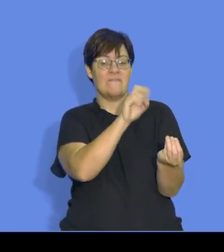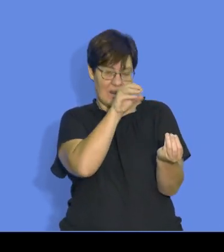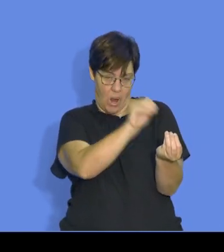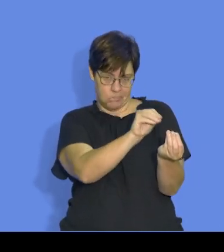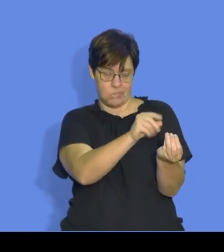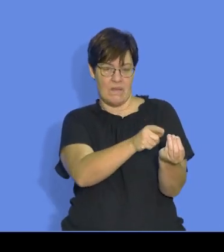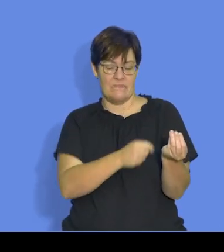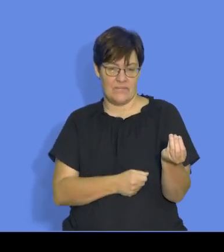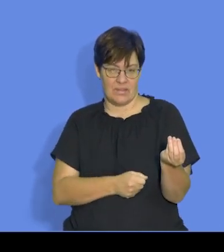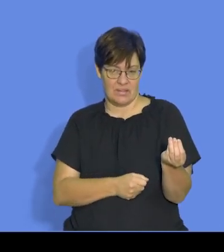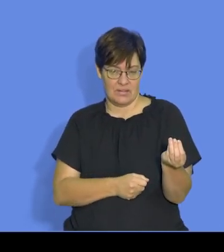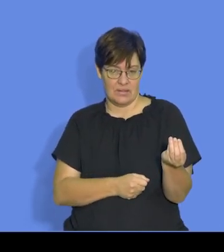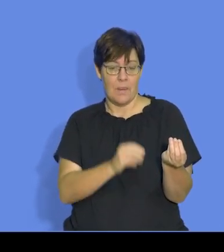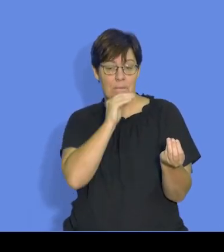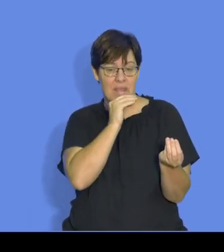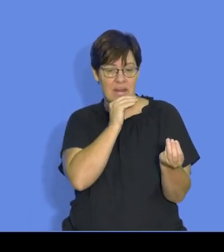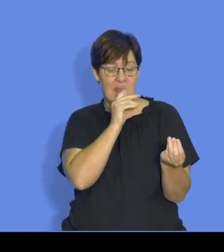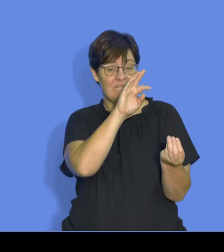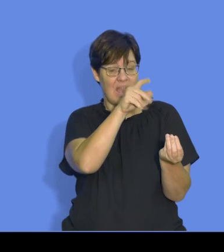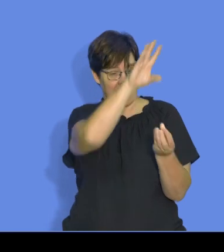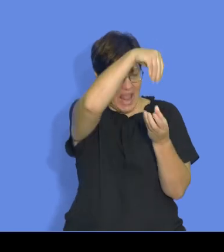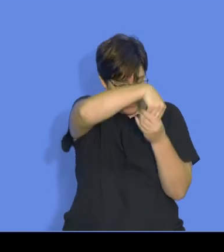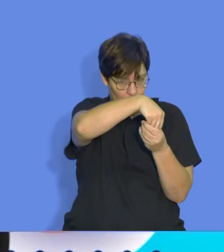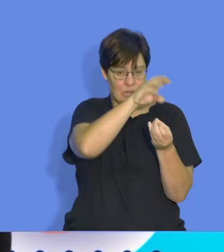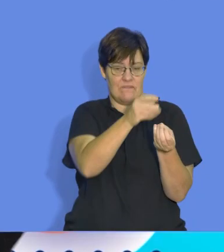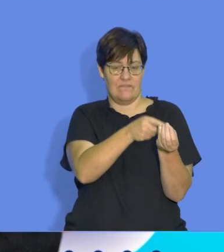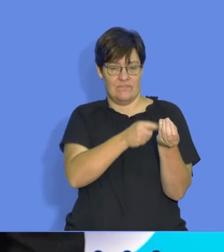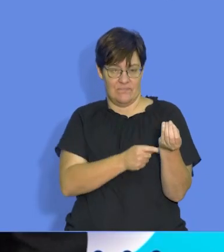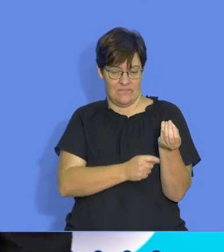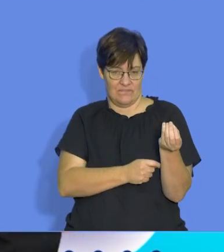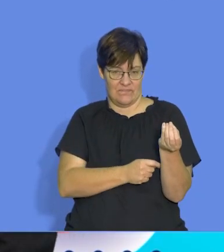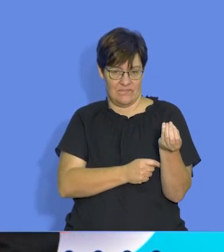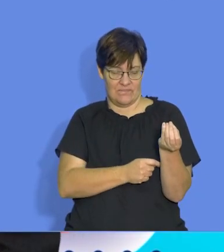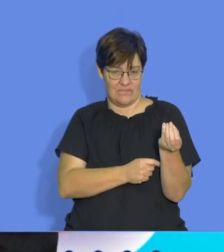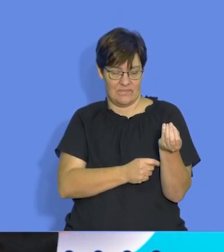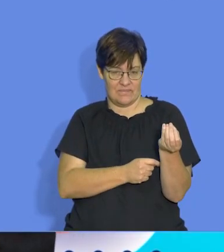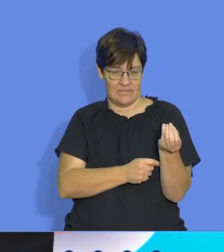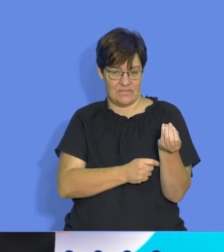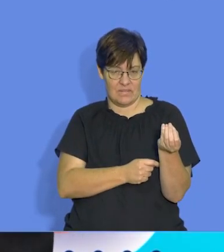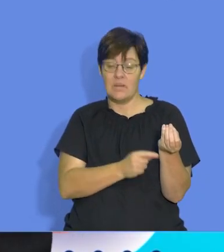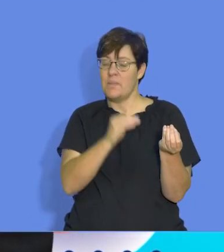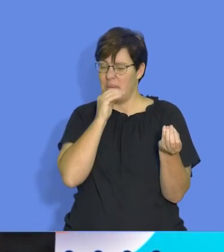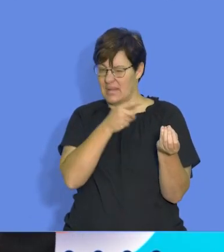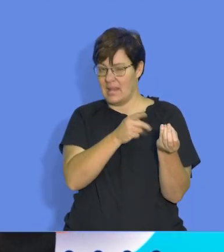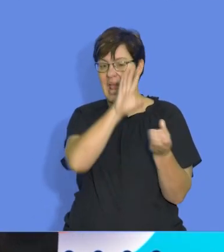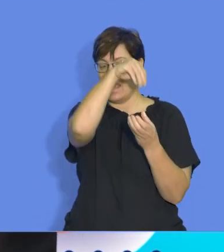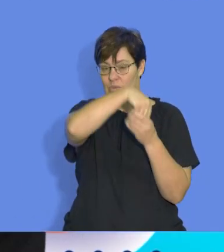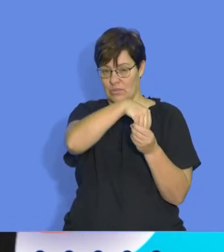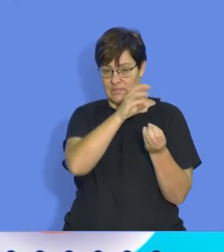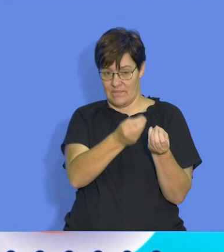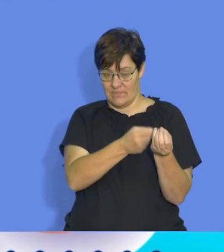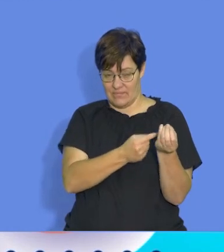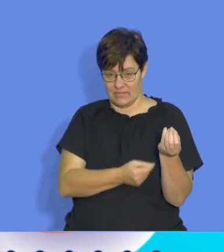it means that the VAT is included in the total price. That's what we mean by the word